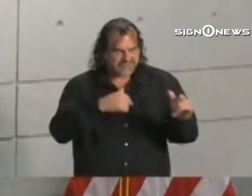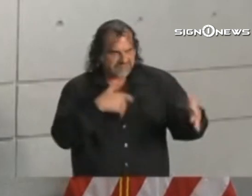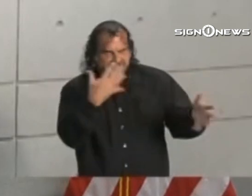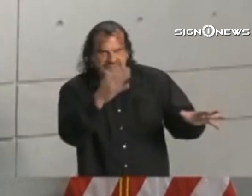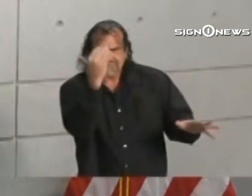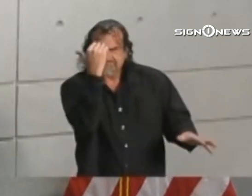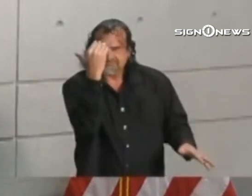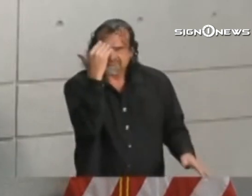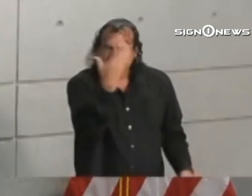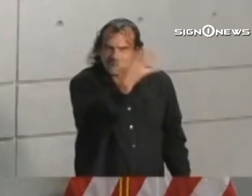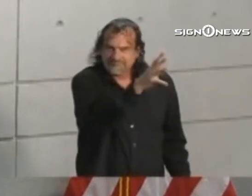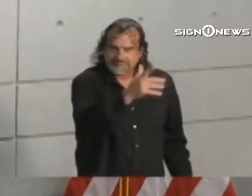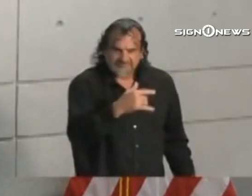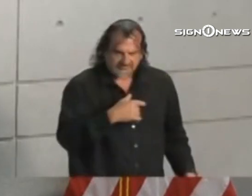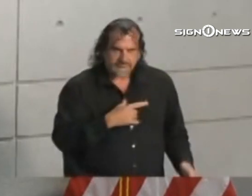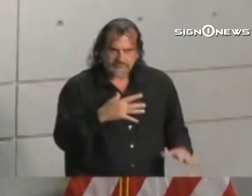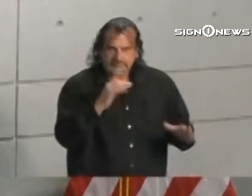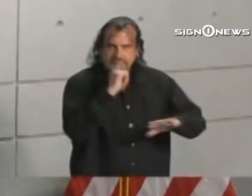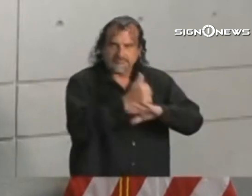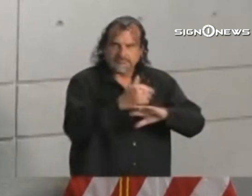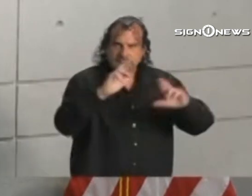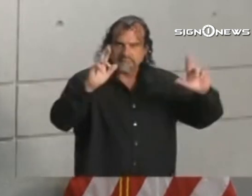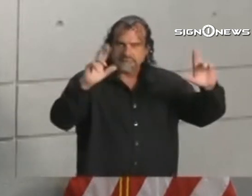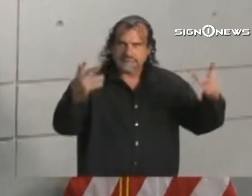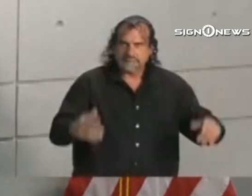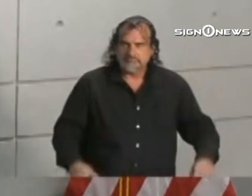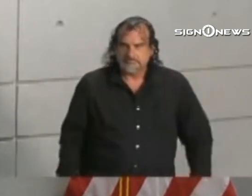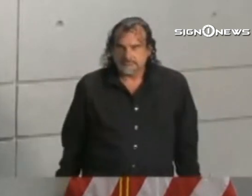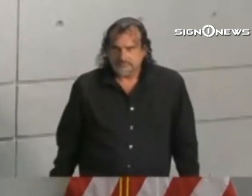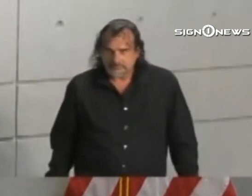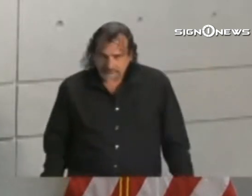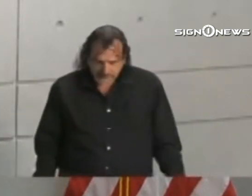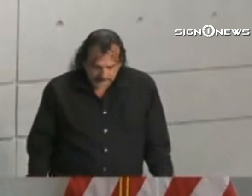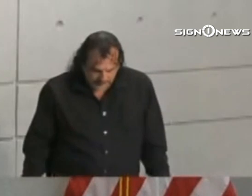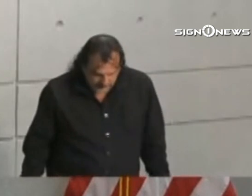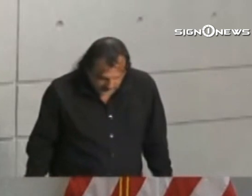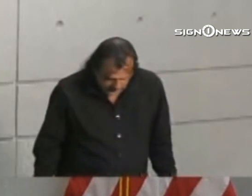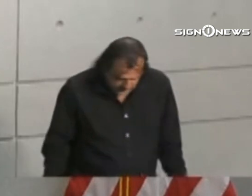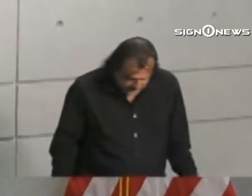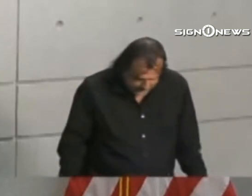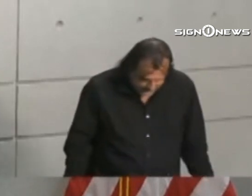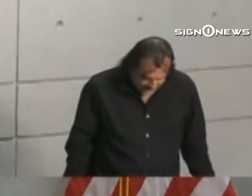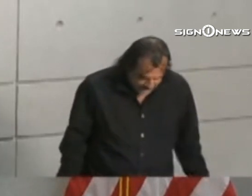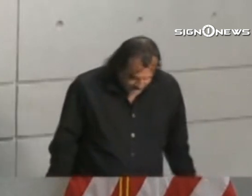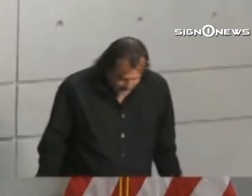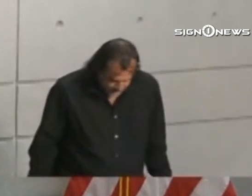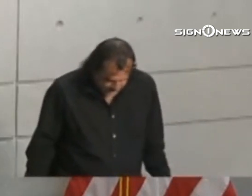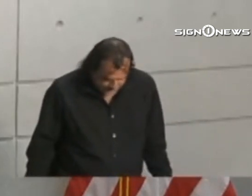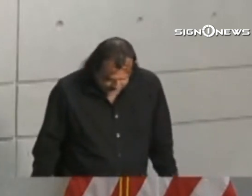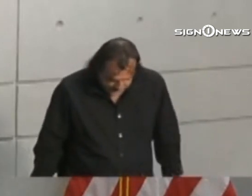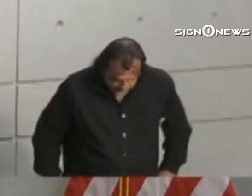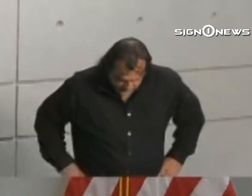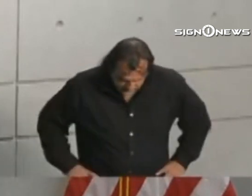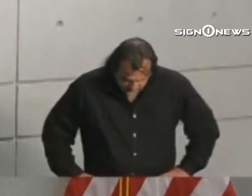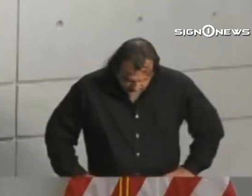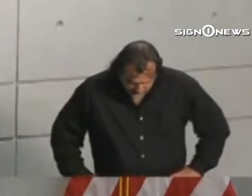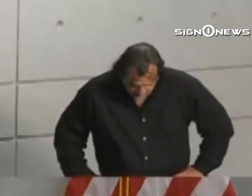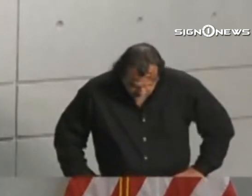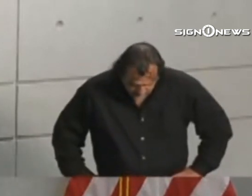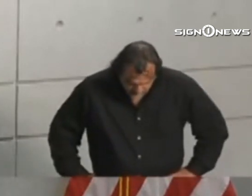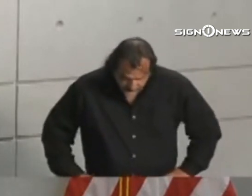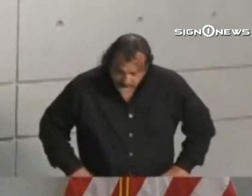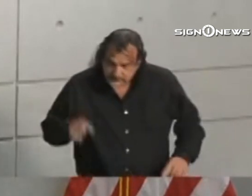I'm confident that they're doing exactly that. Yes, sir. Y'all talked about the sustained efforts, or the sustained worries